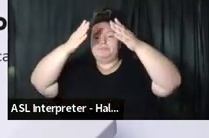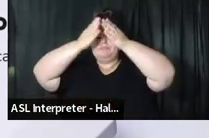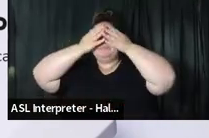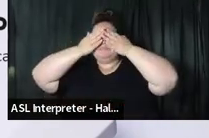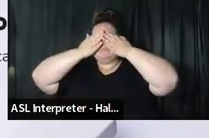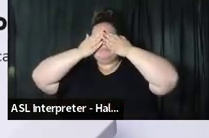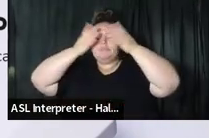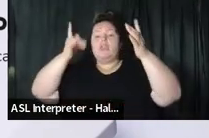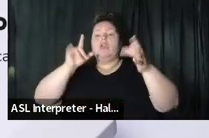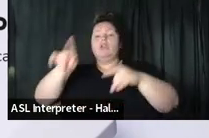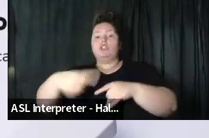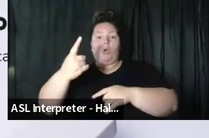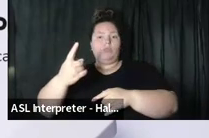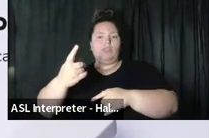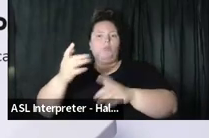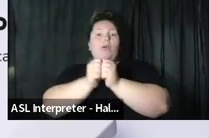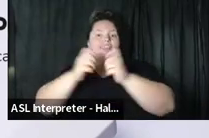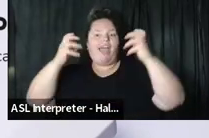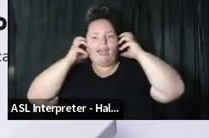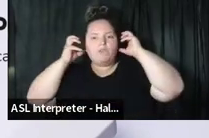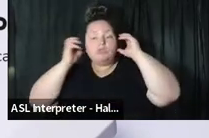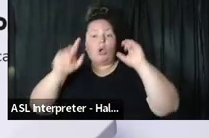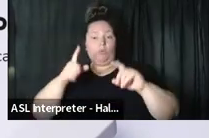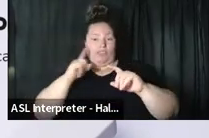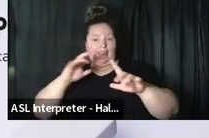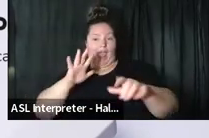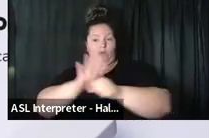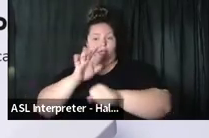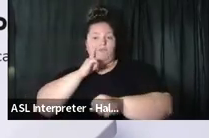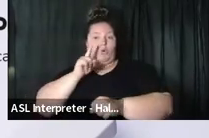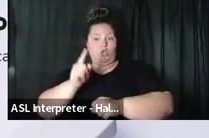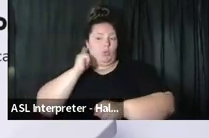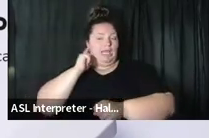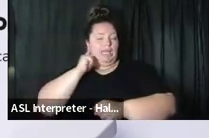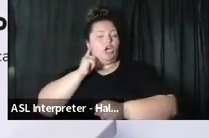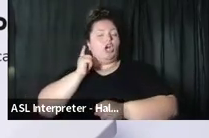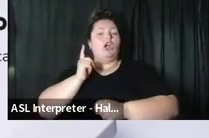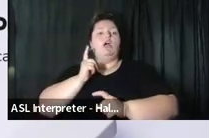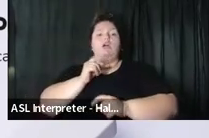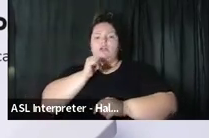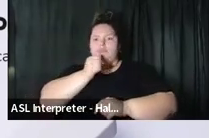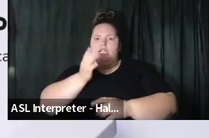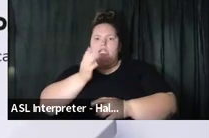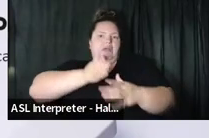be loud enough for you to hear, won't disturb other people, but it's directly so that you don't have to